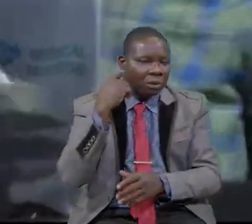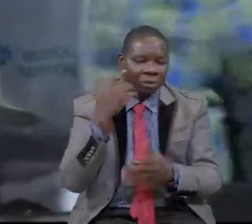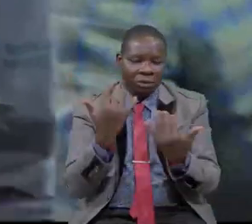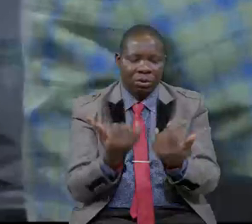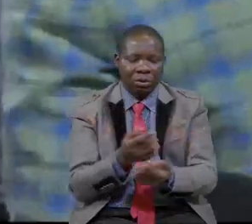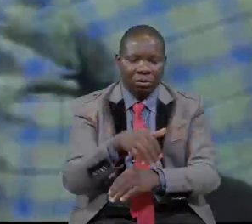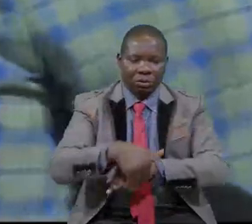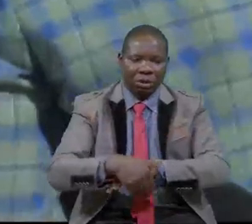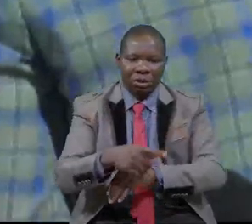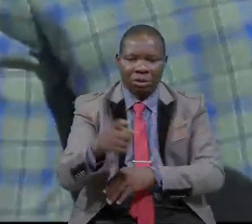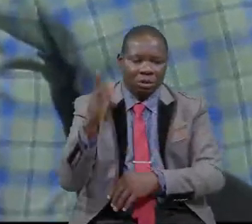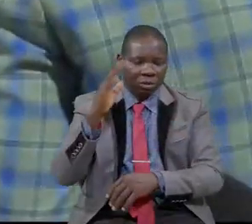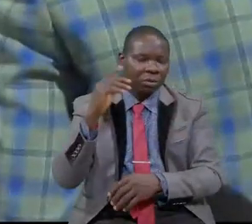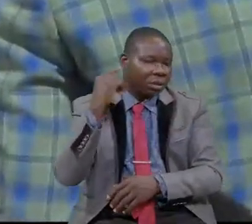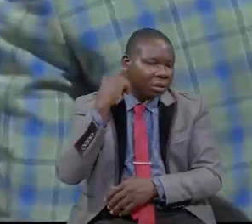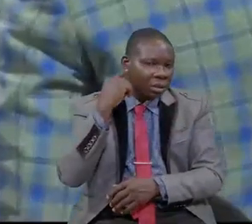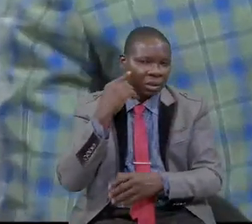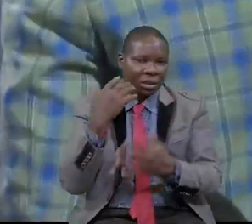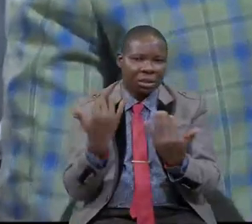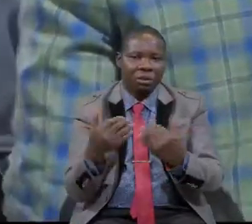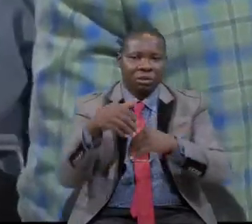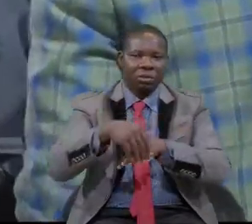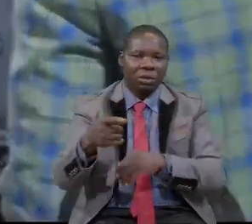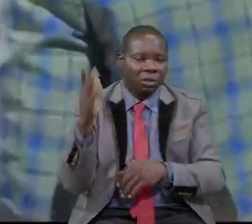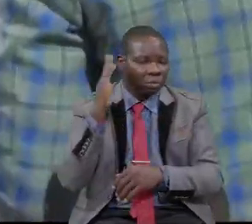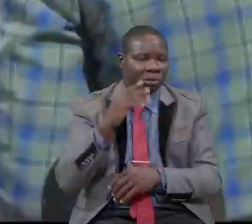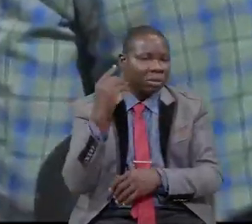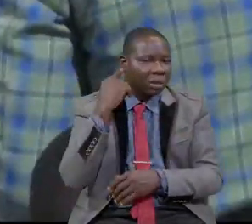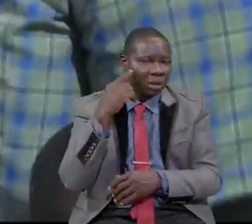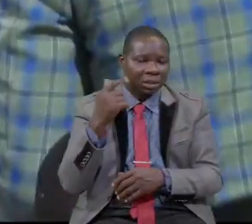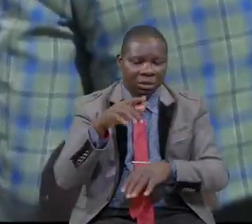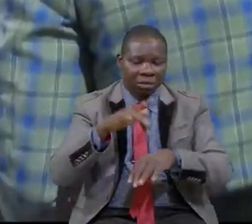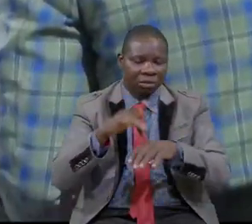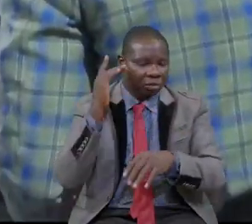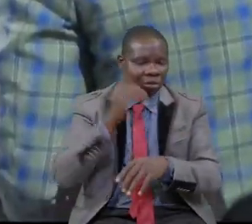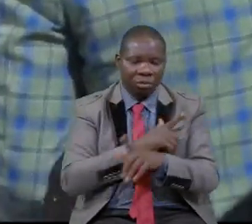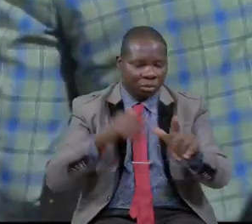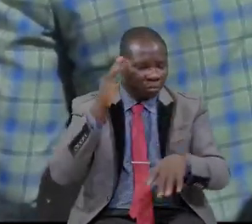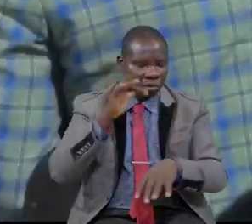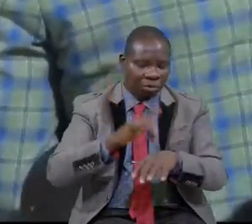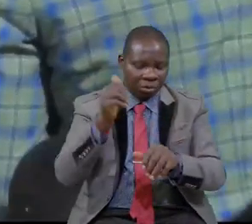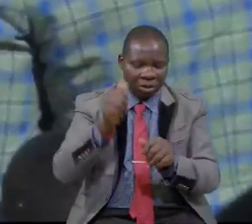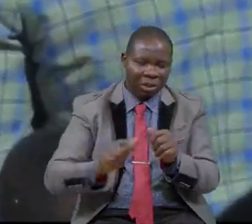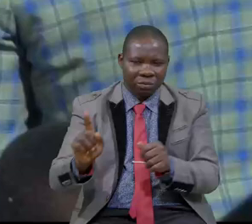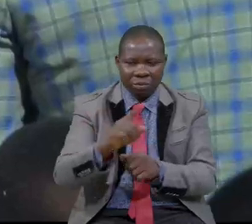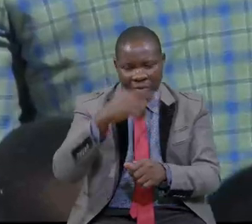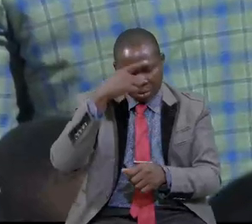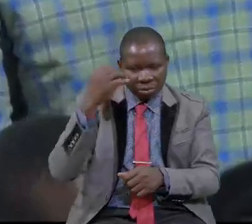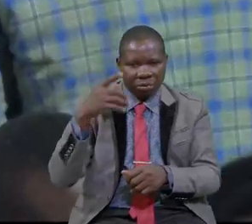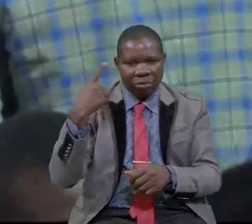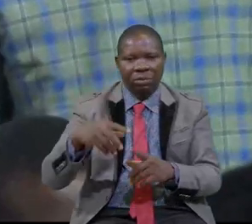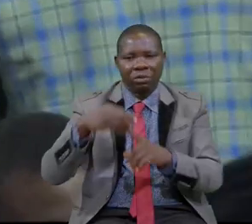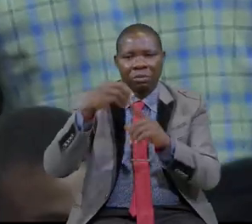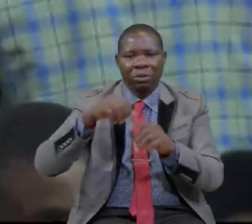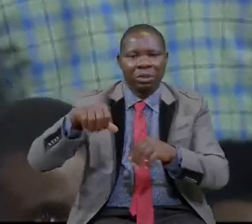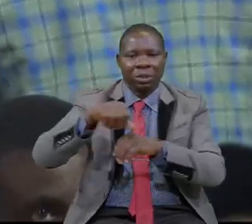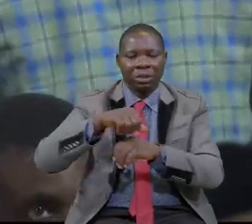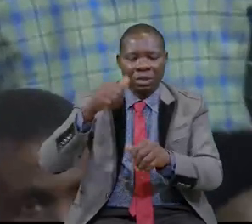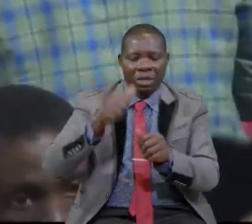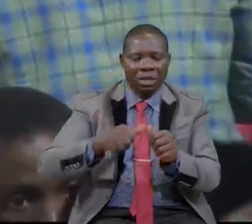Tonight they will hear. The Lord is going to touch everyone because of the special anointing. Every yoke will be